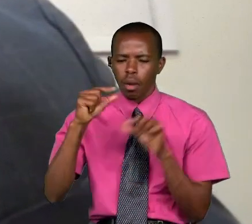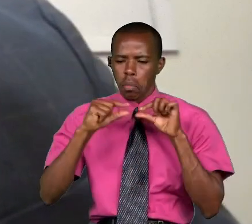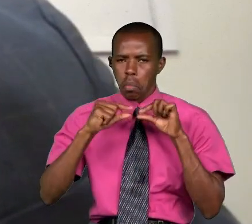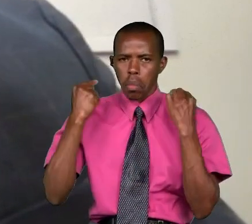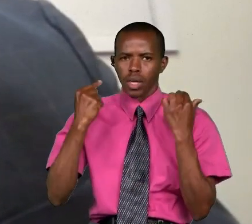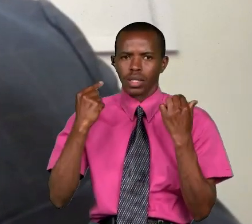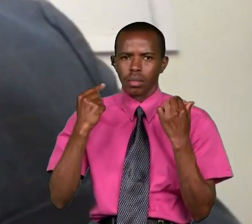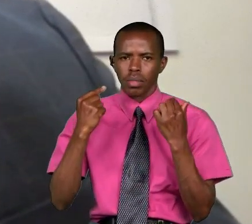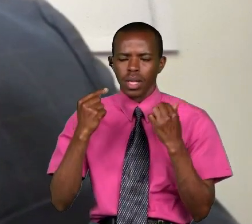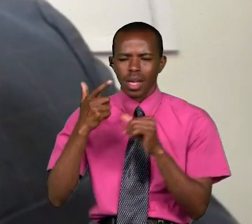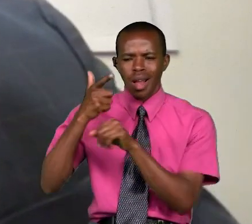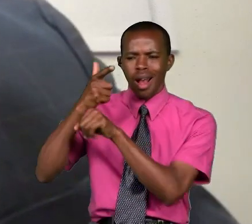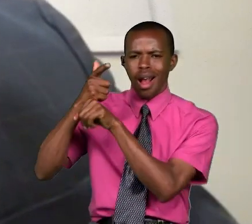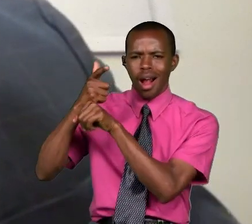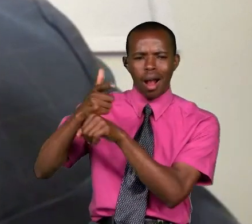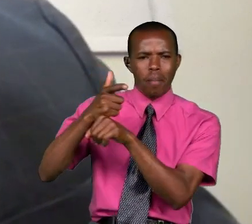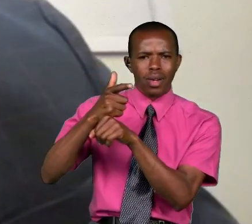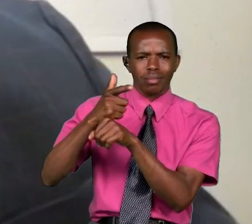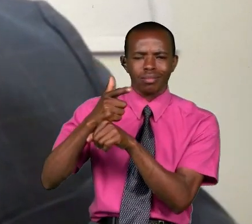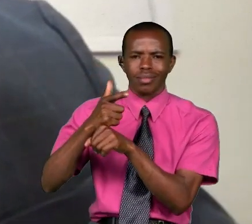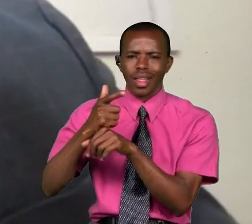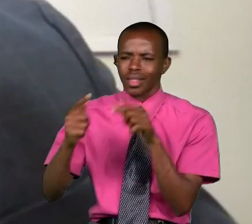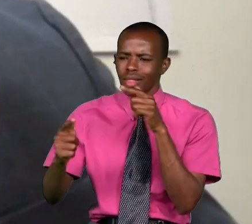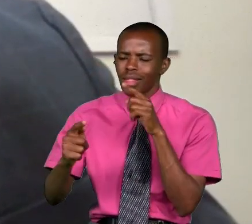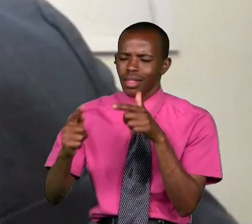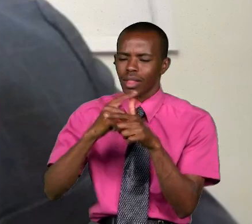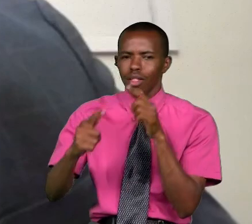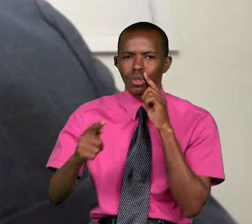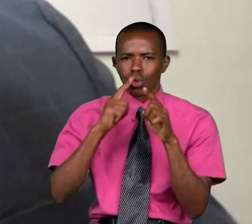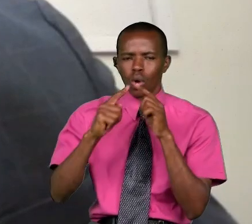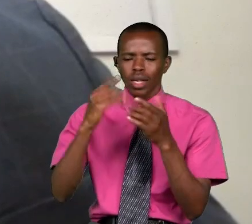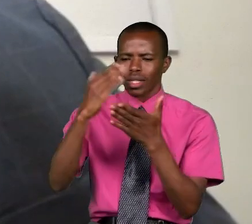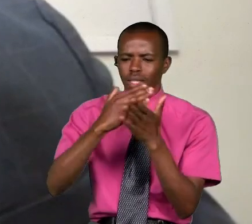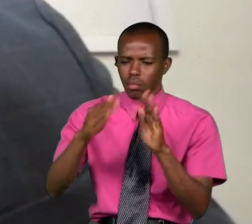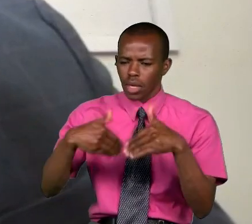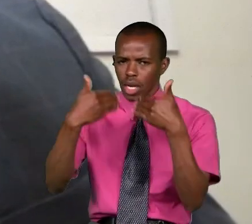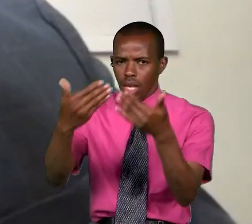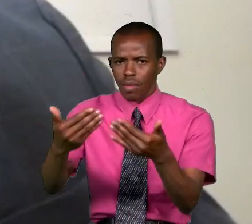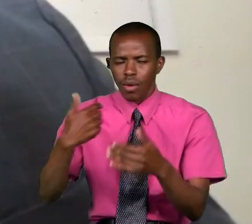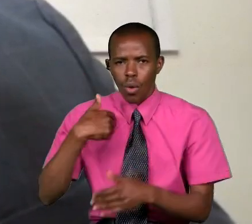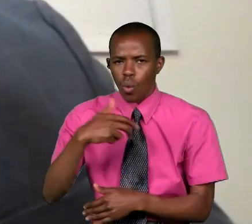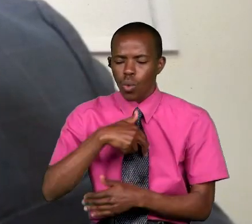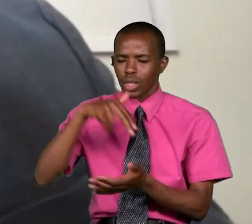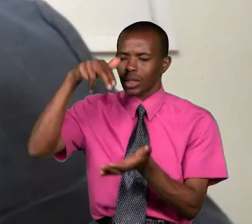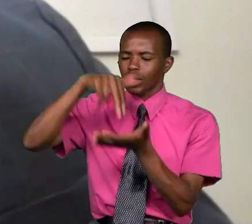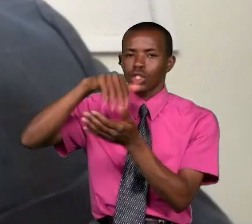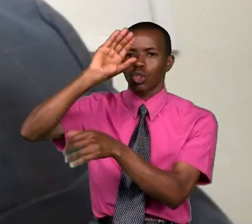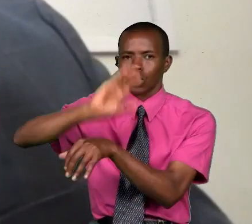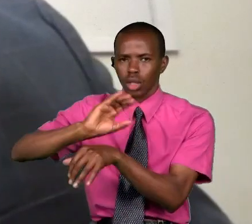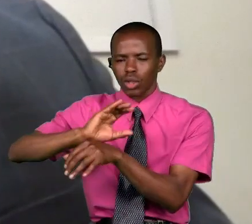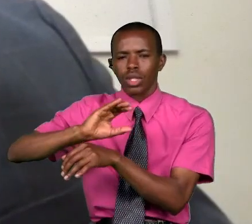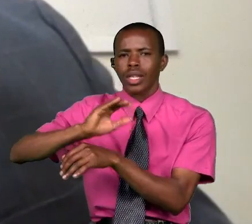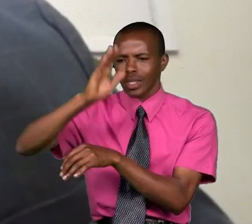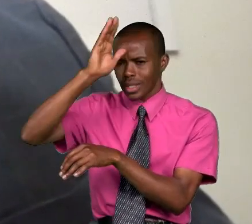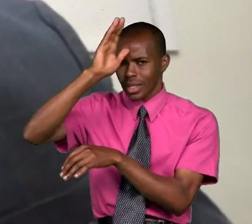come before the camera now and again like Christians and issue statements. We stand on a pulpit every